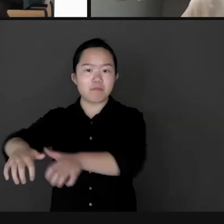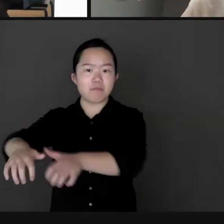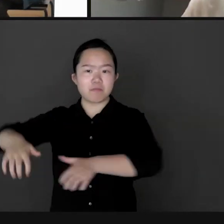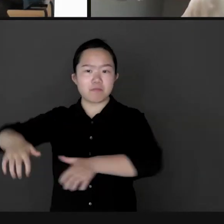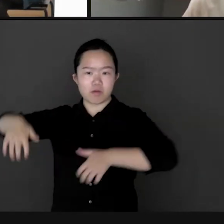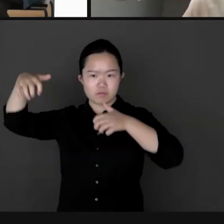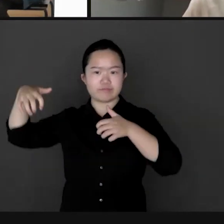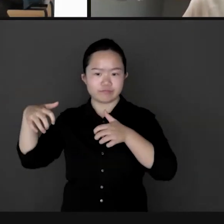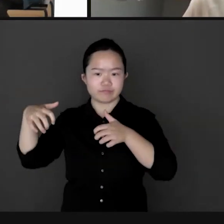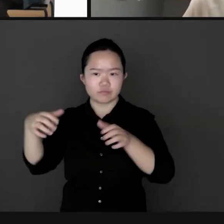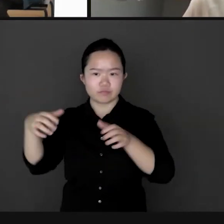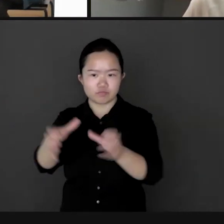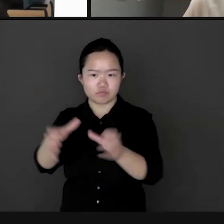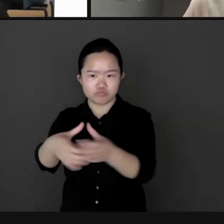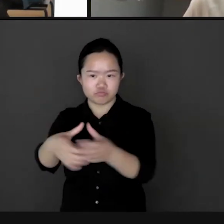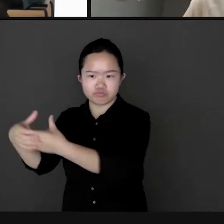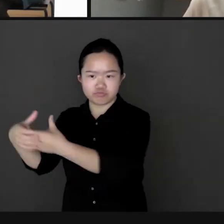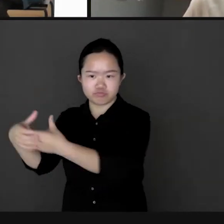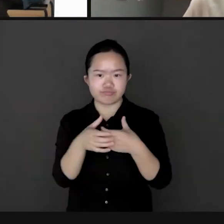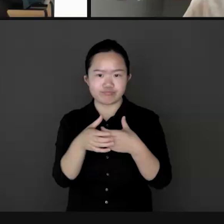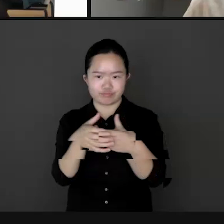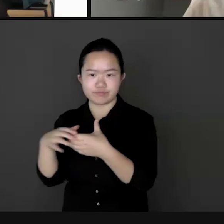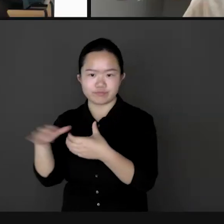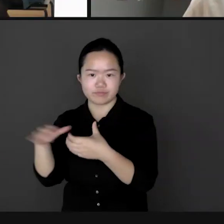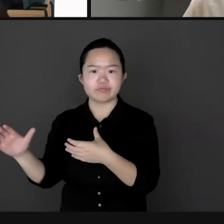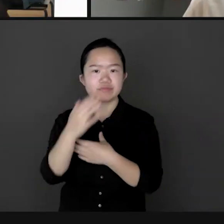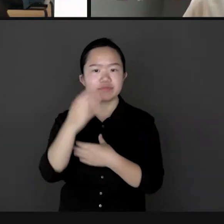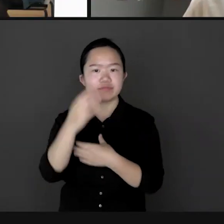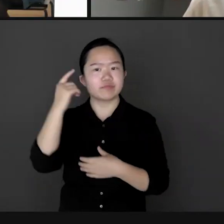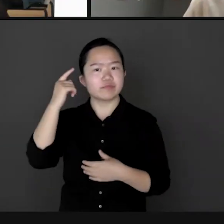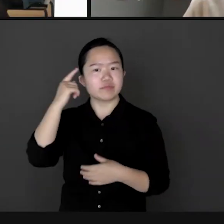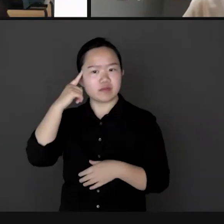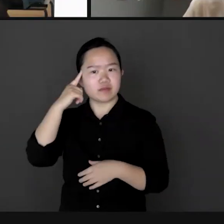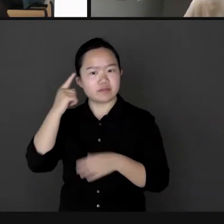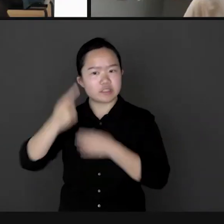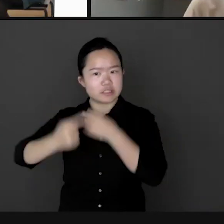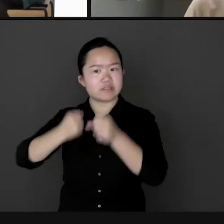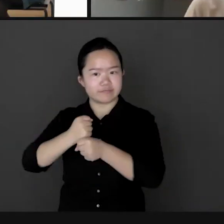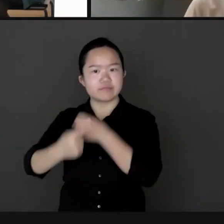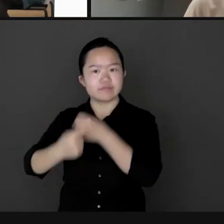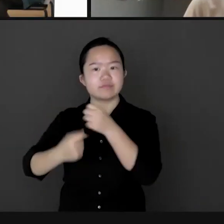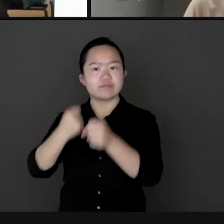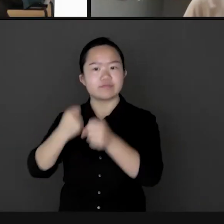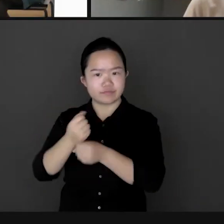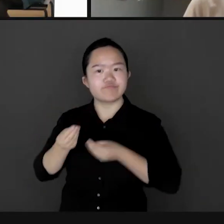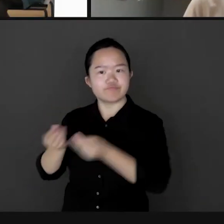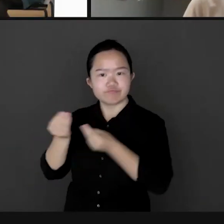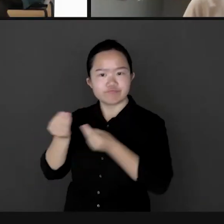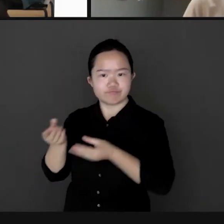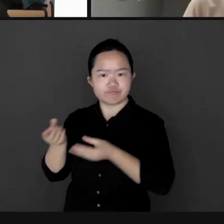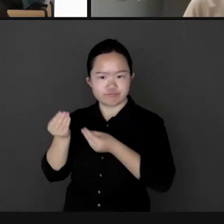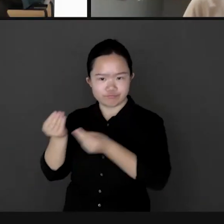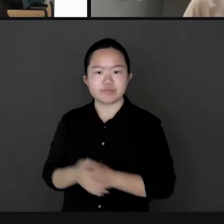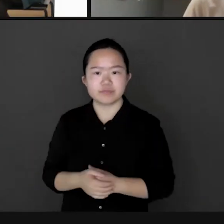Then last week, the President of the European Commission, she announced the new, her proposal for the new Commission. This is